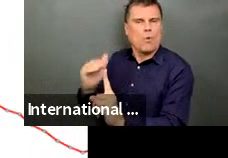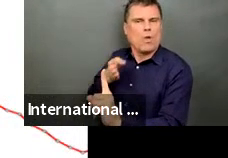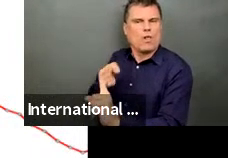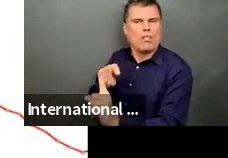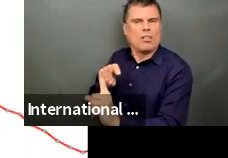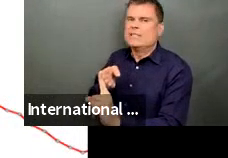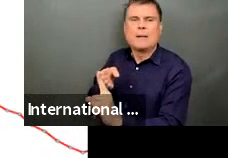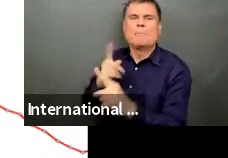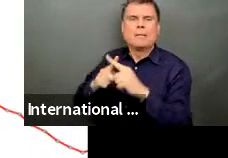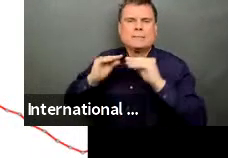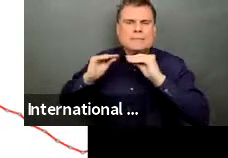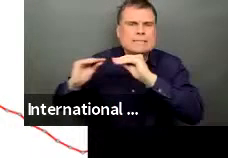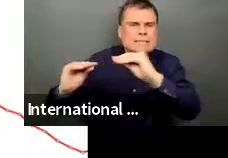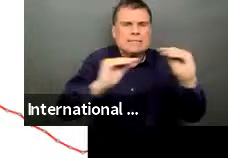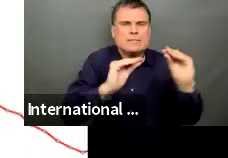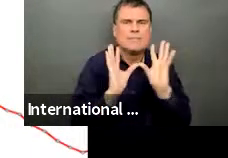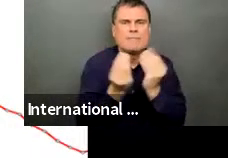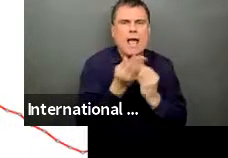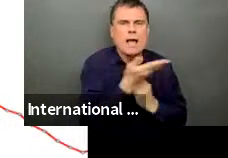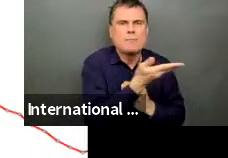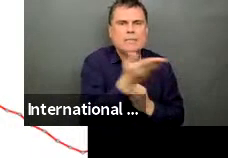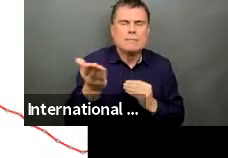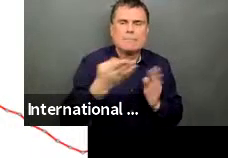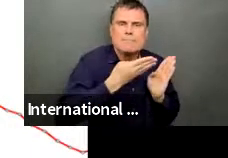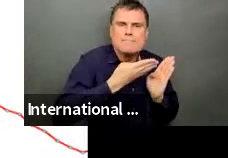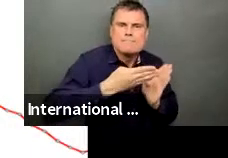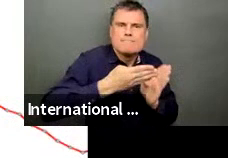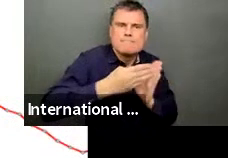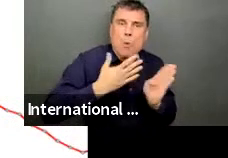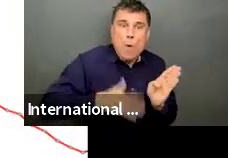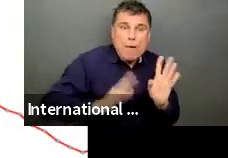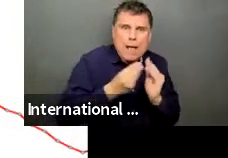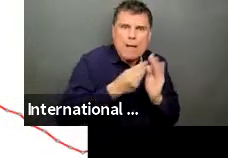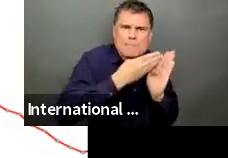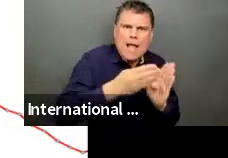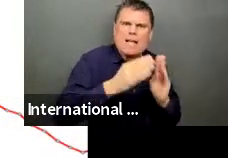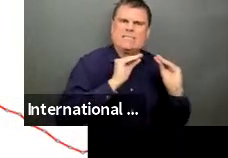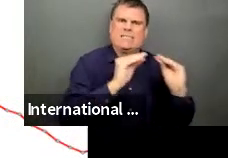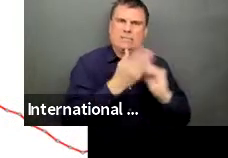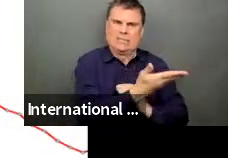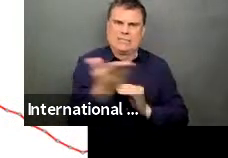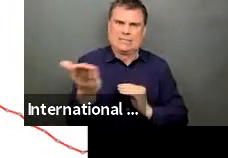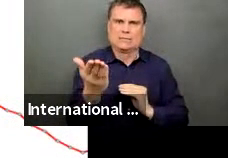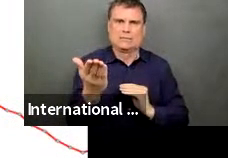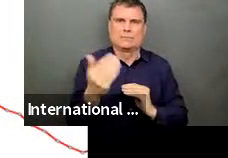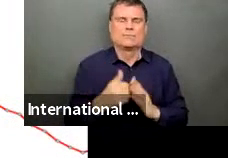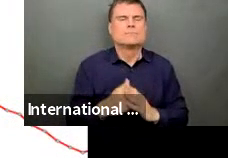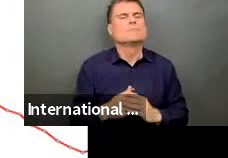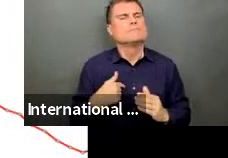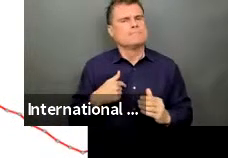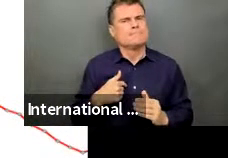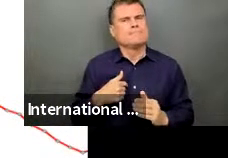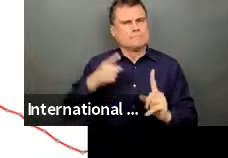of sons and daughters. The measure included gender equality laws and